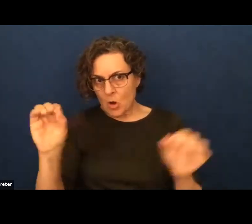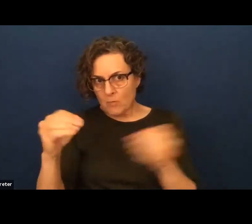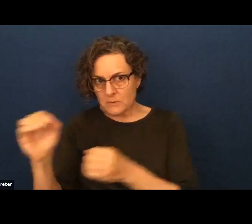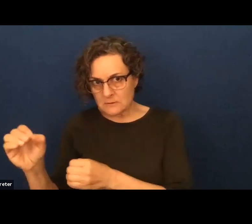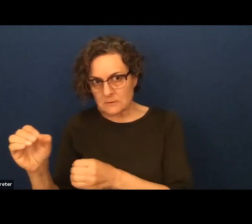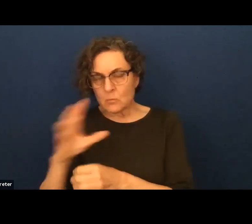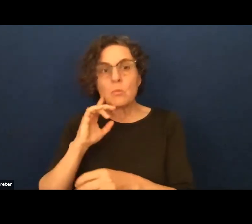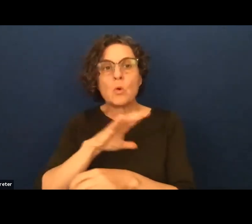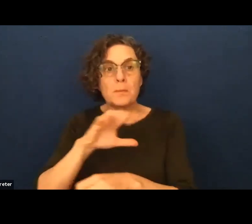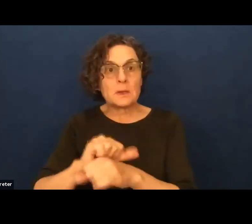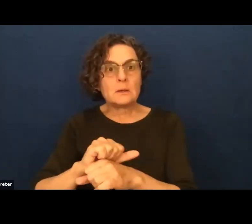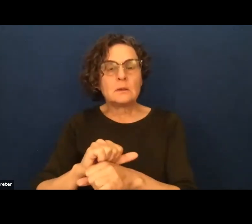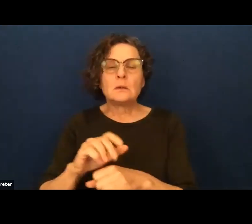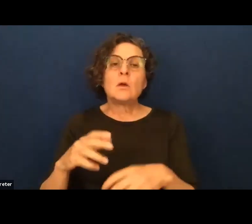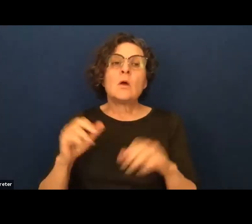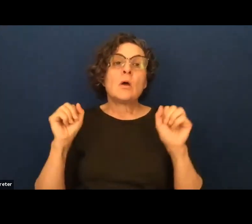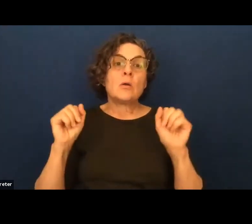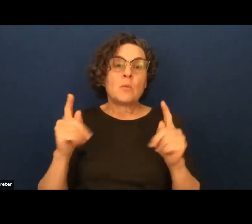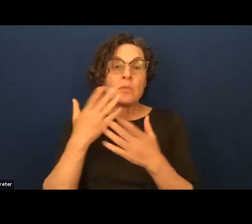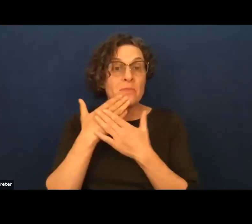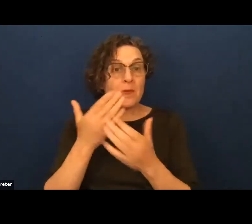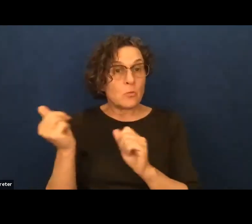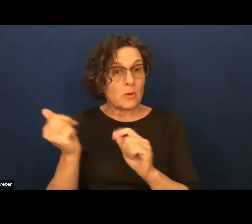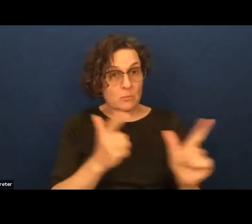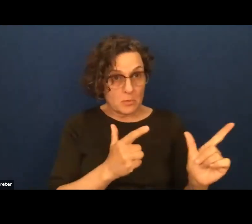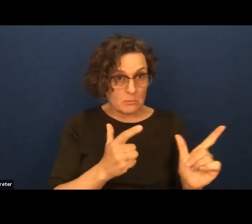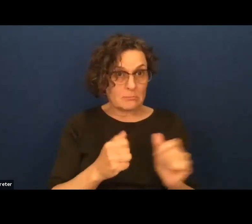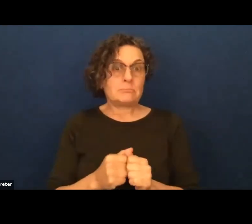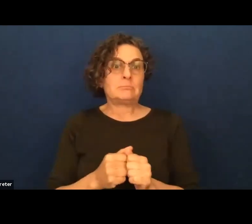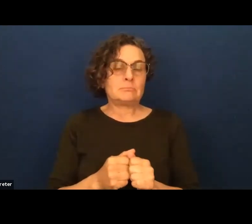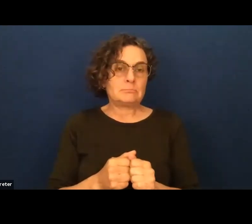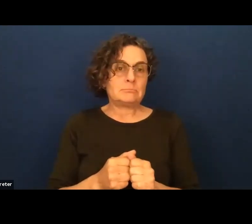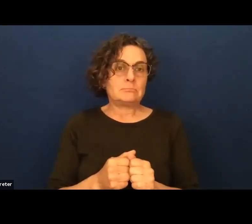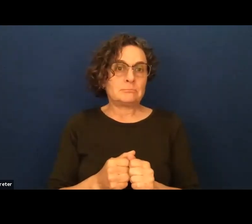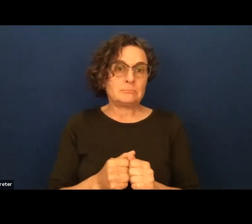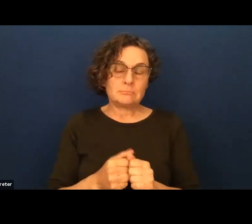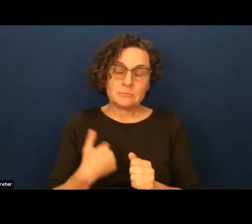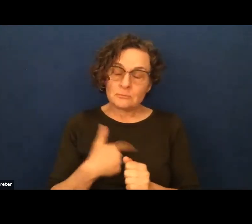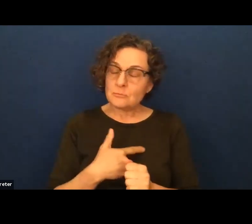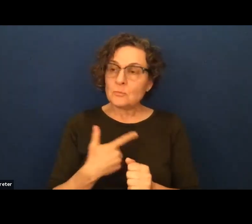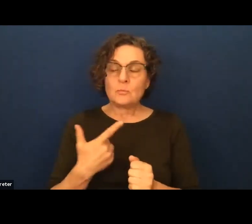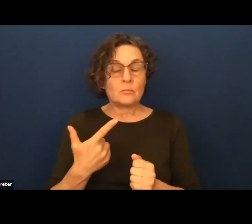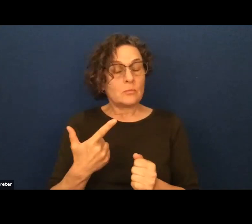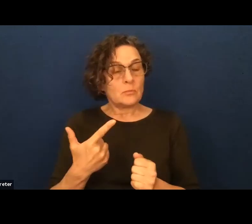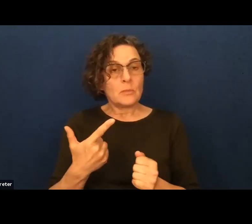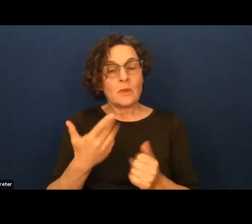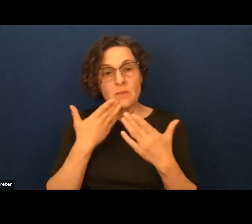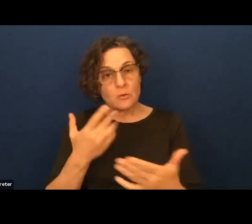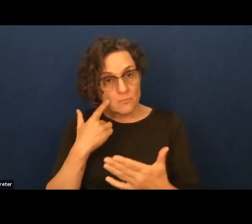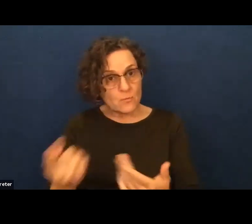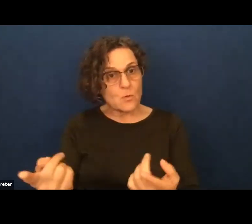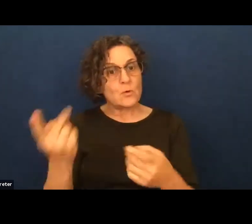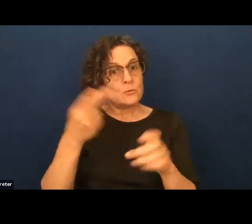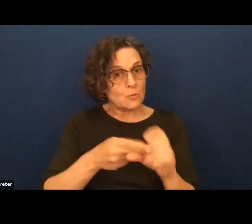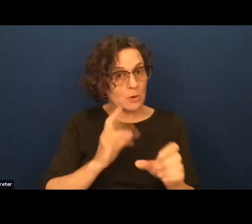So I just want to say thank you to everybody, and we appreciate you attending this meeting. And